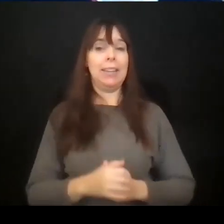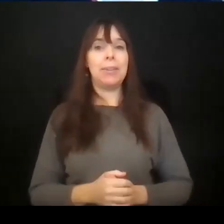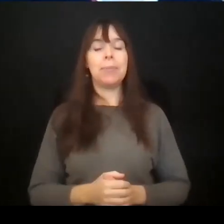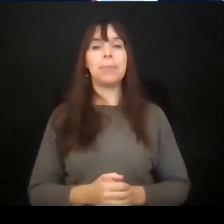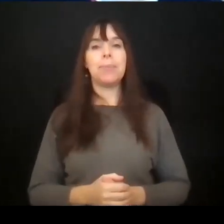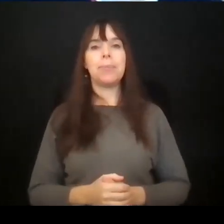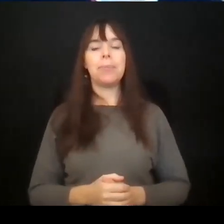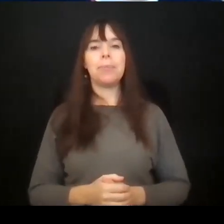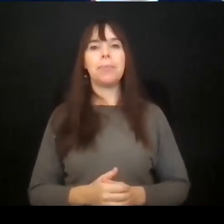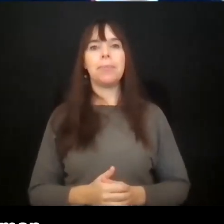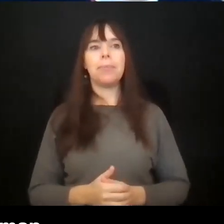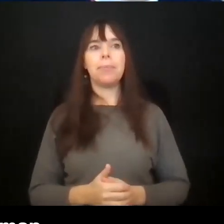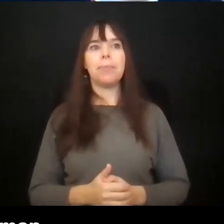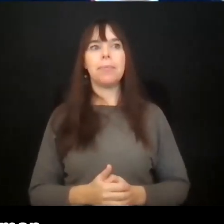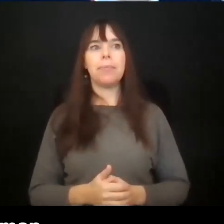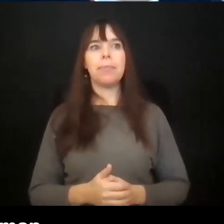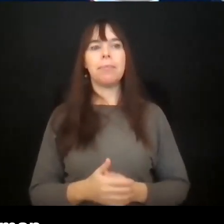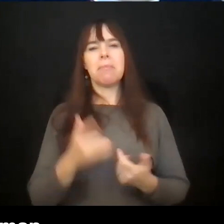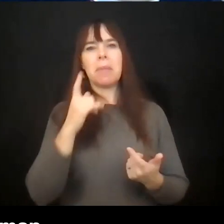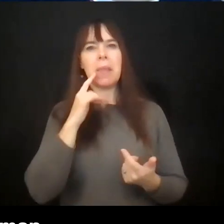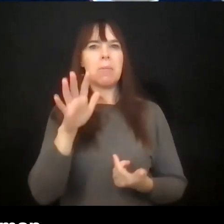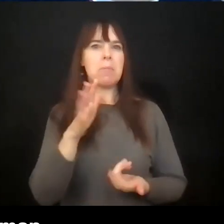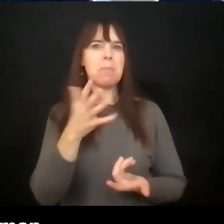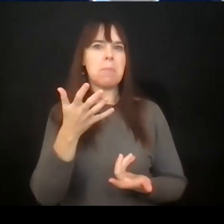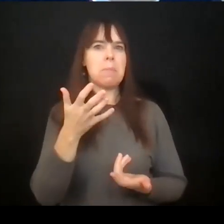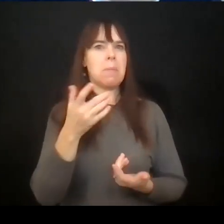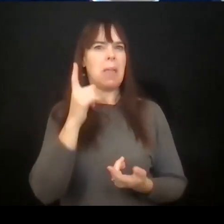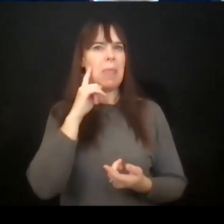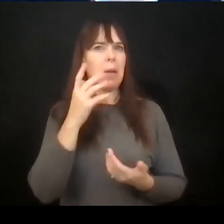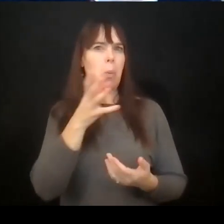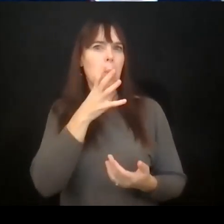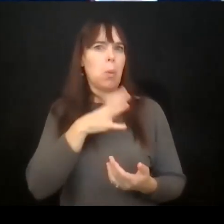um, probably done by a woman.